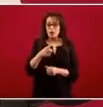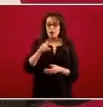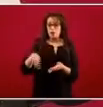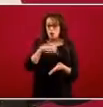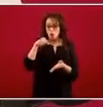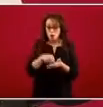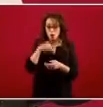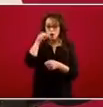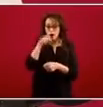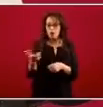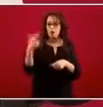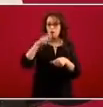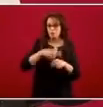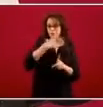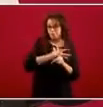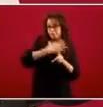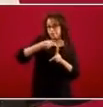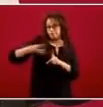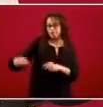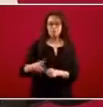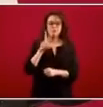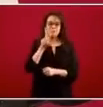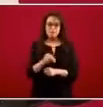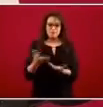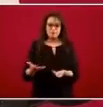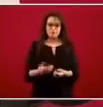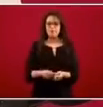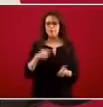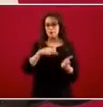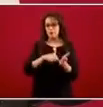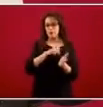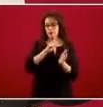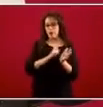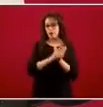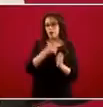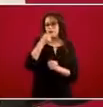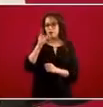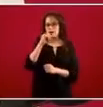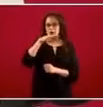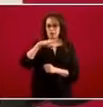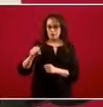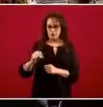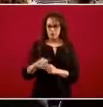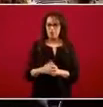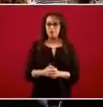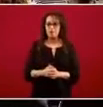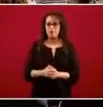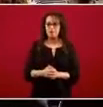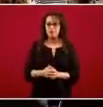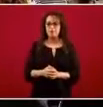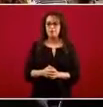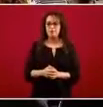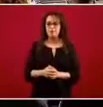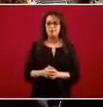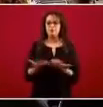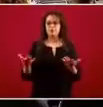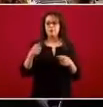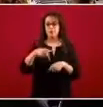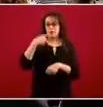occupational hazard within that hospital. Just like the law, the federal work